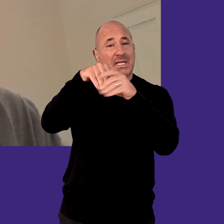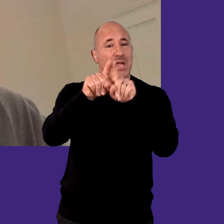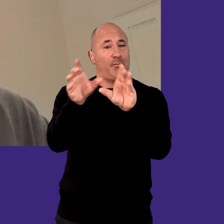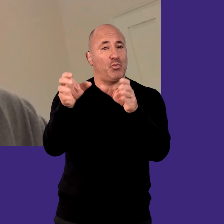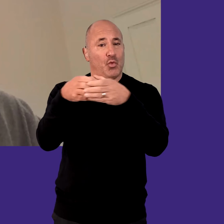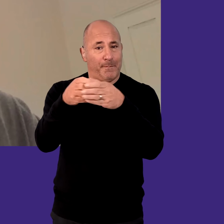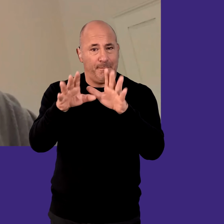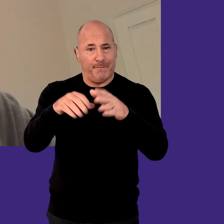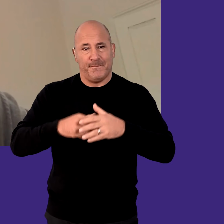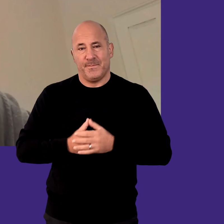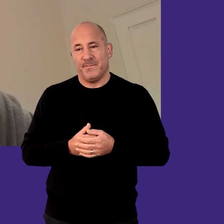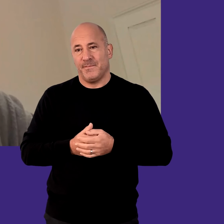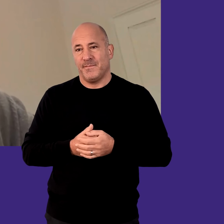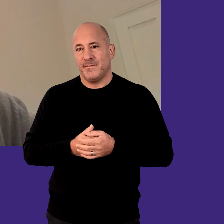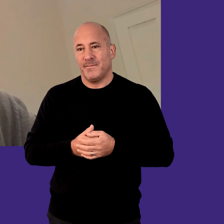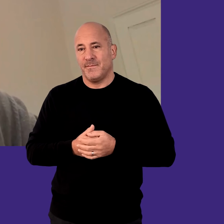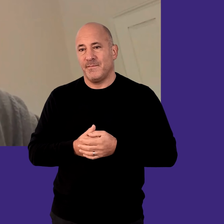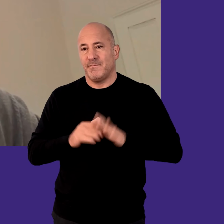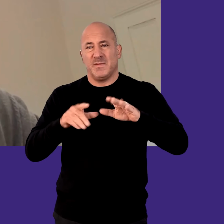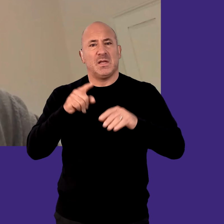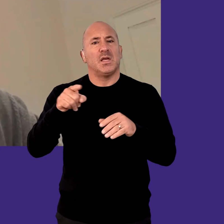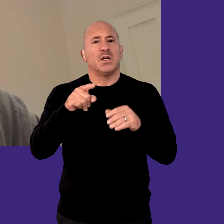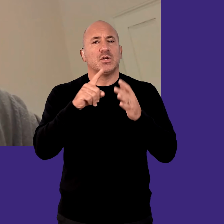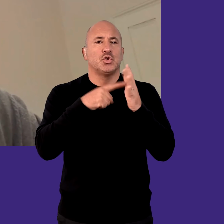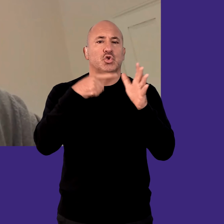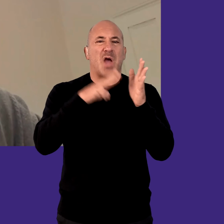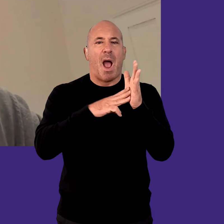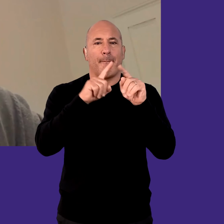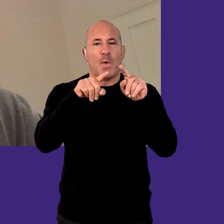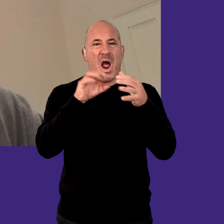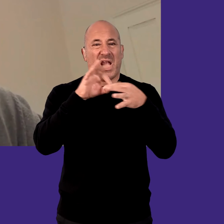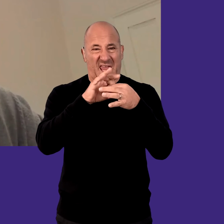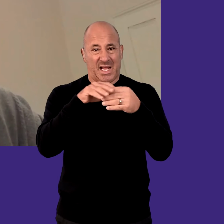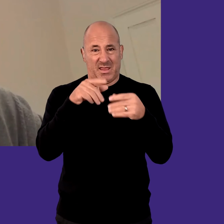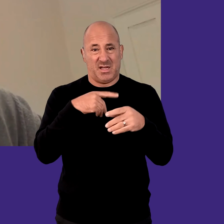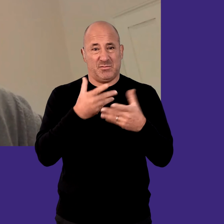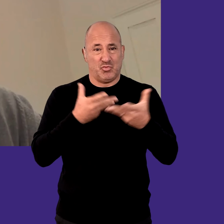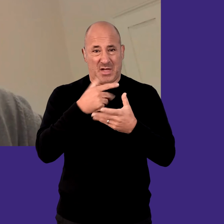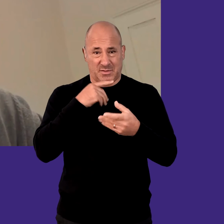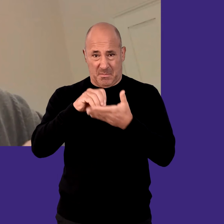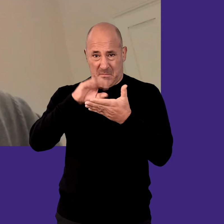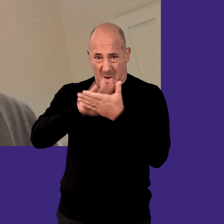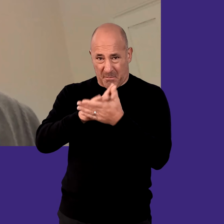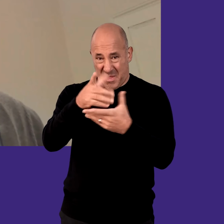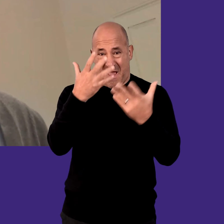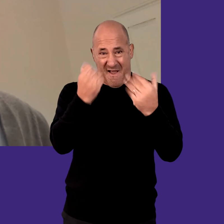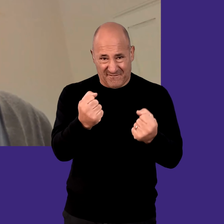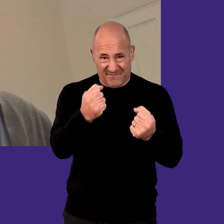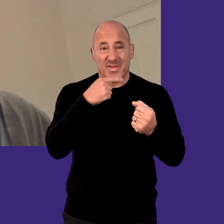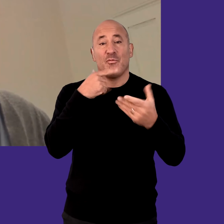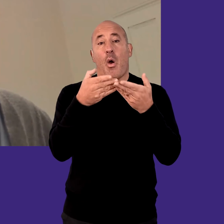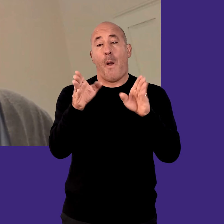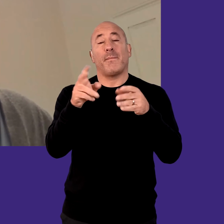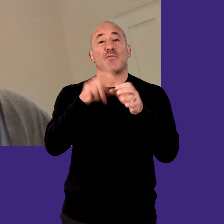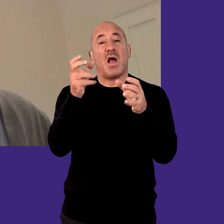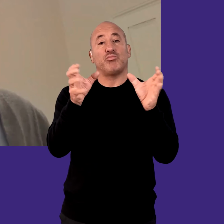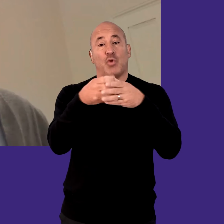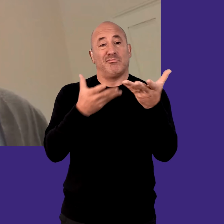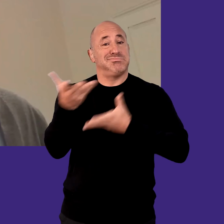working so hard through this event. So I'm going to put the Jamboard link in the chat so everybody has it, and I'm